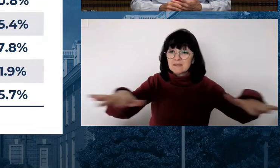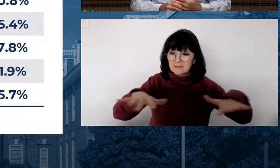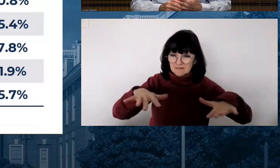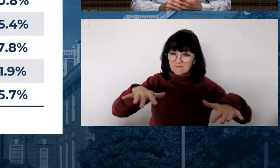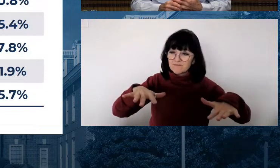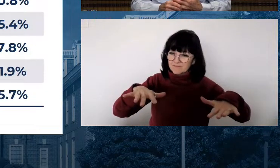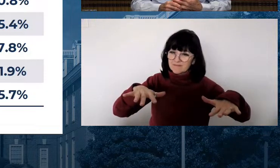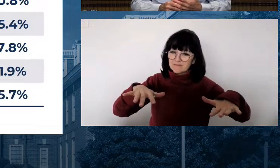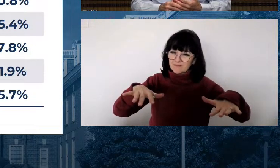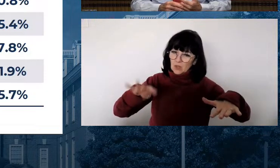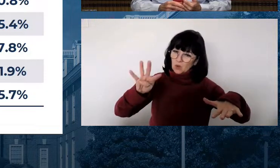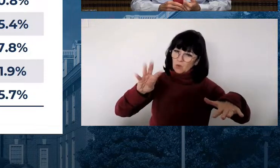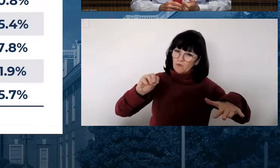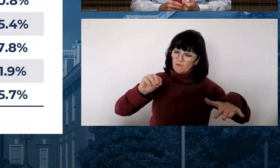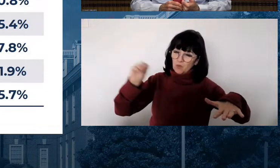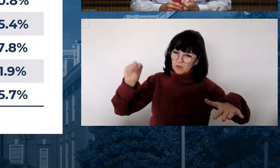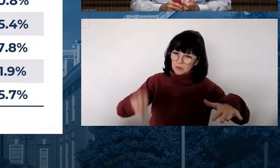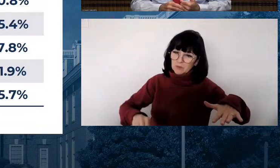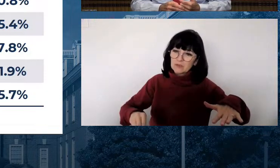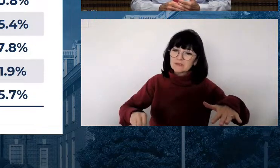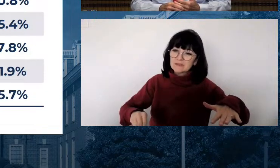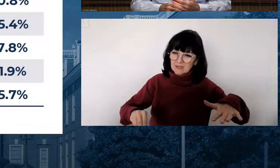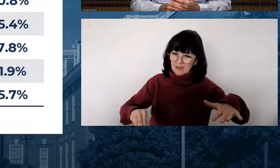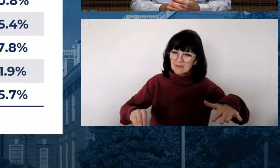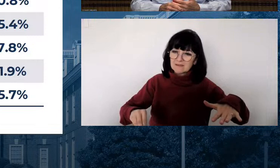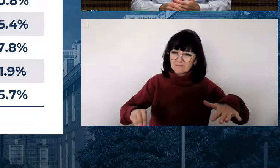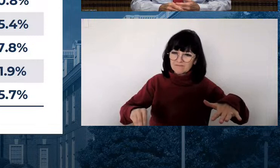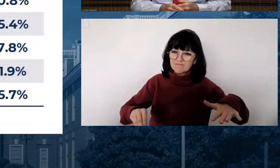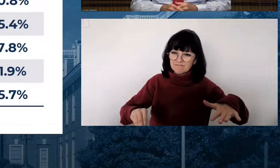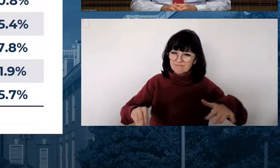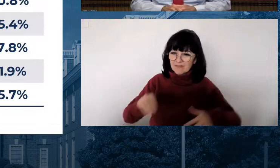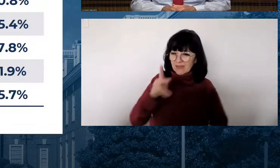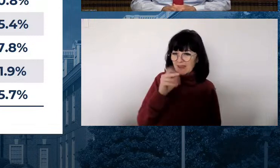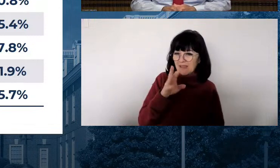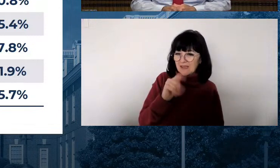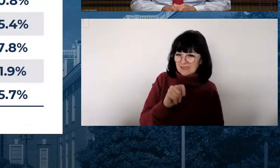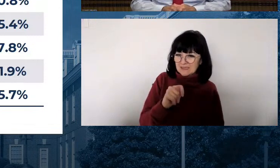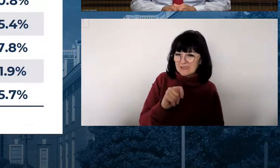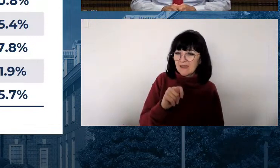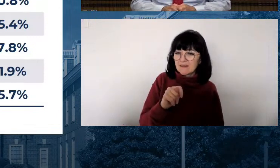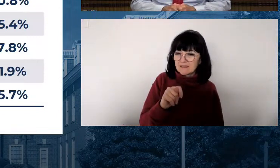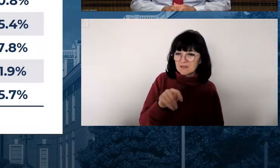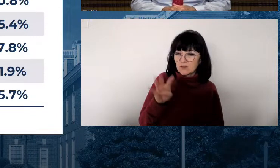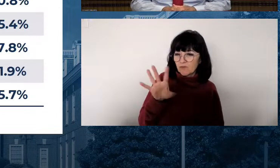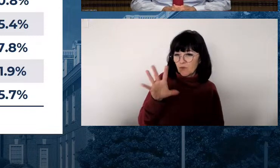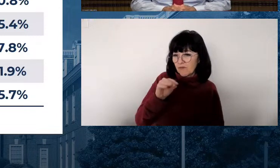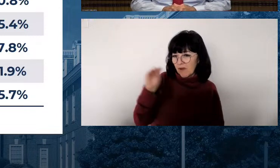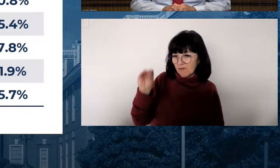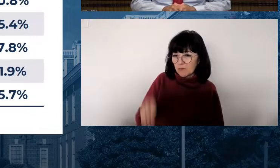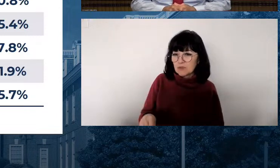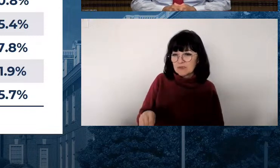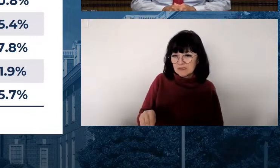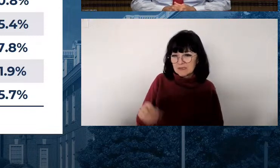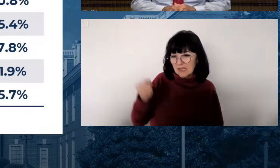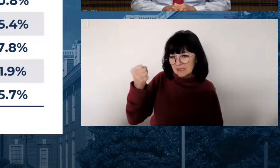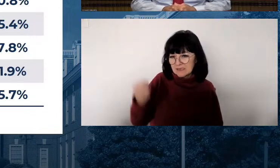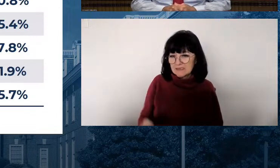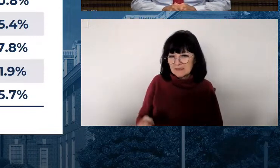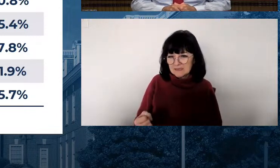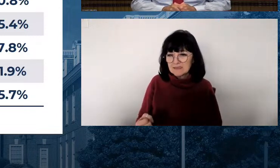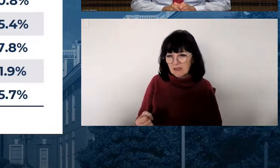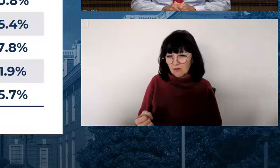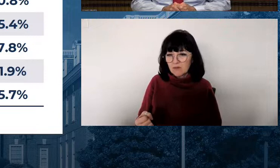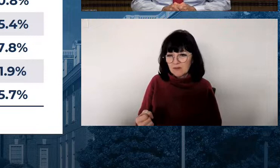40% that are fully vaccinated and 40% in Kent County, 45% there in Sussex,